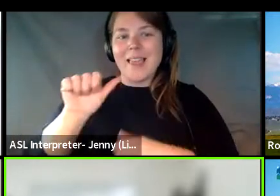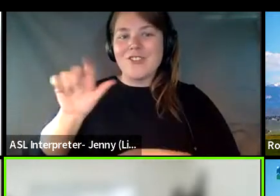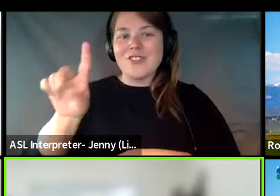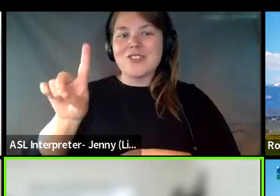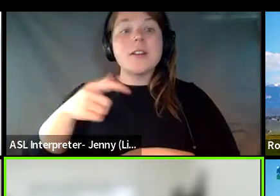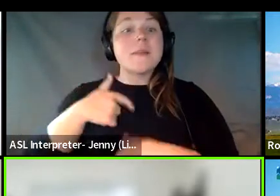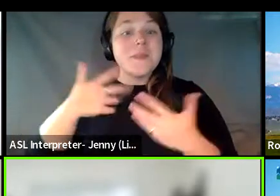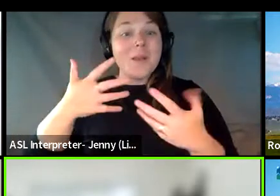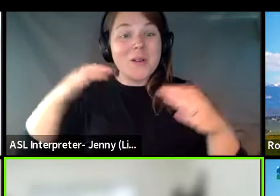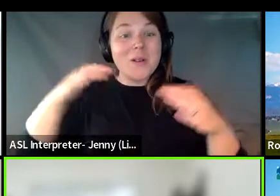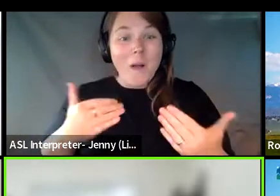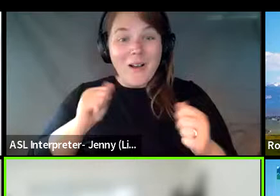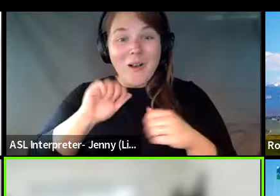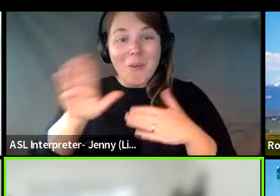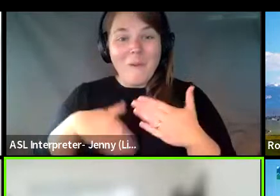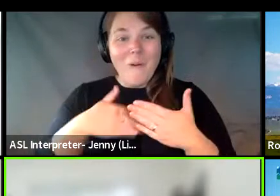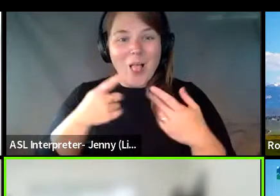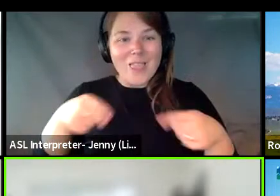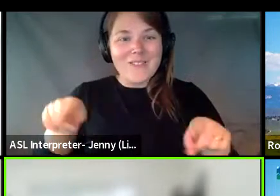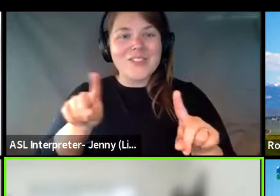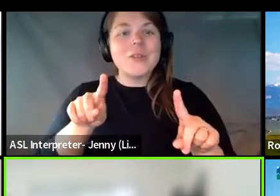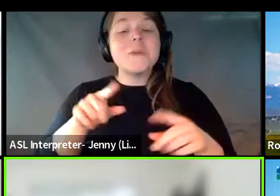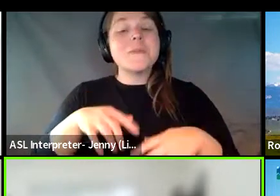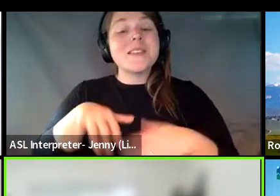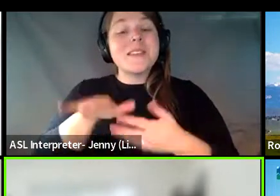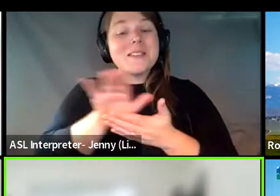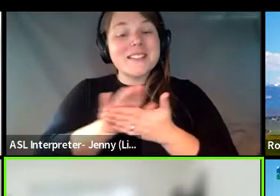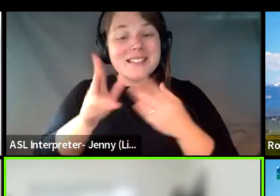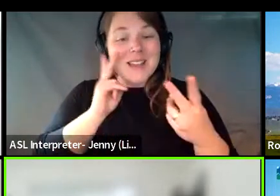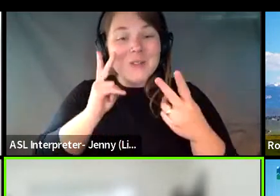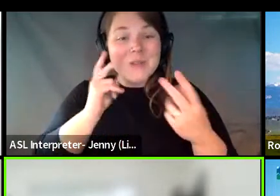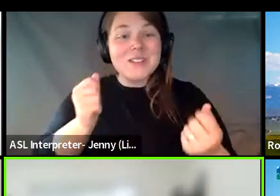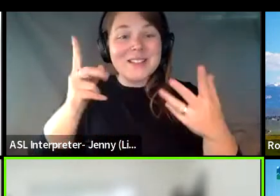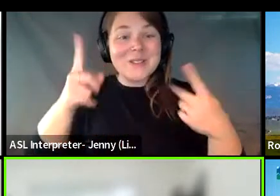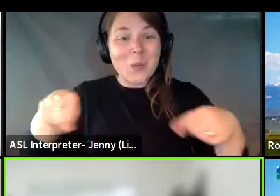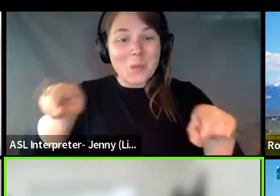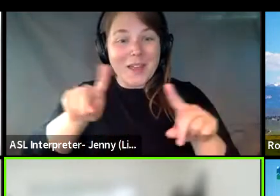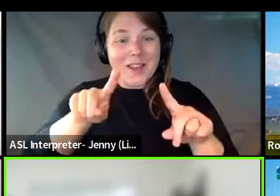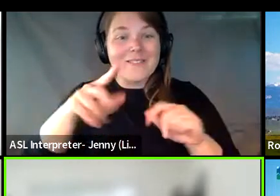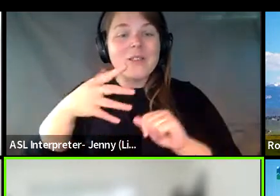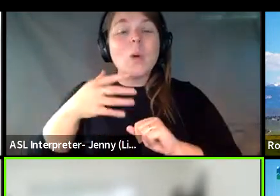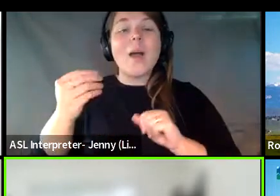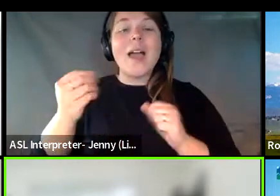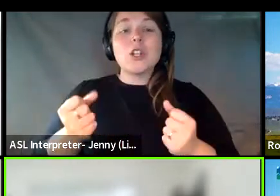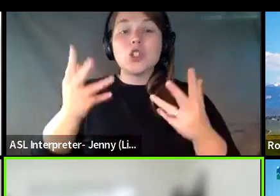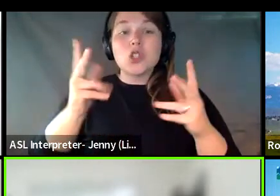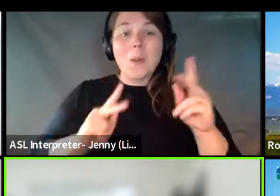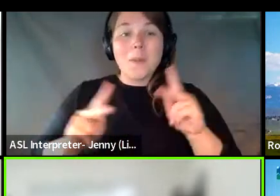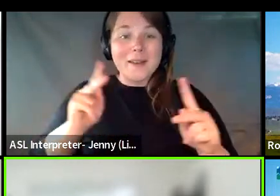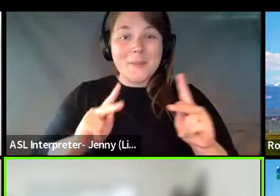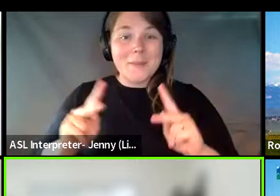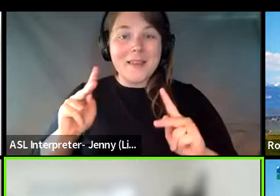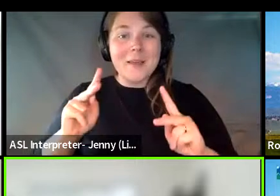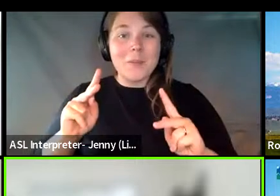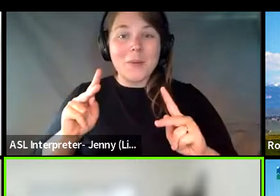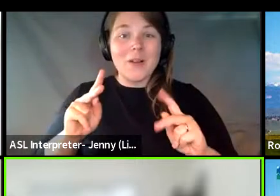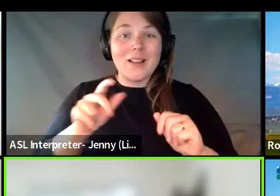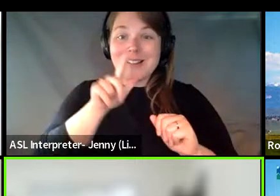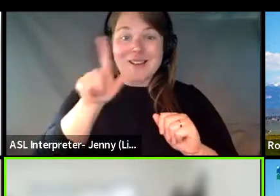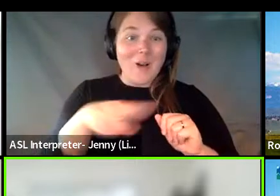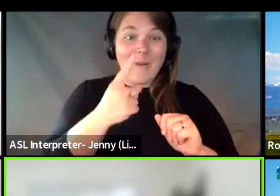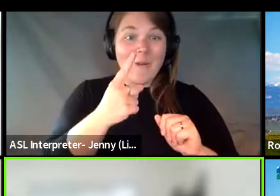all. It was so good to see so many of you and so many people besides the steering